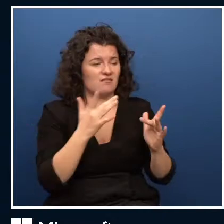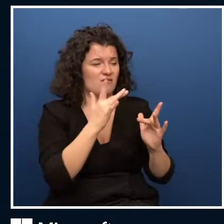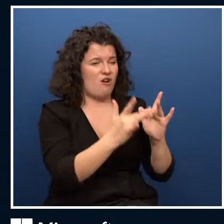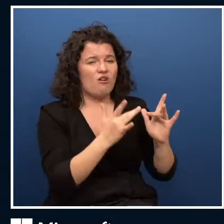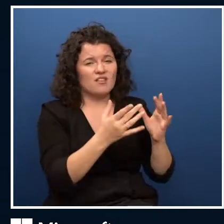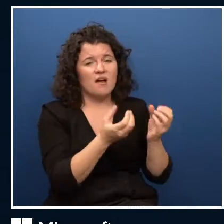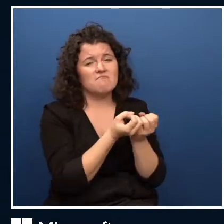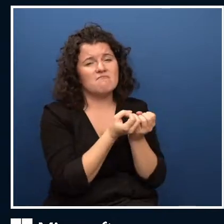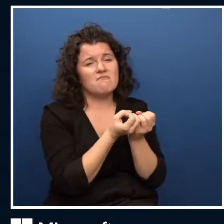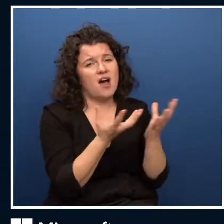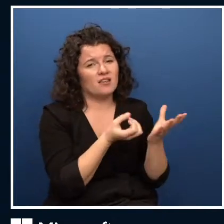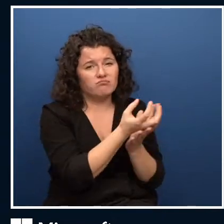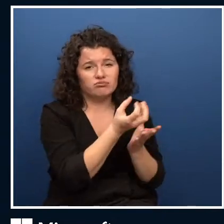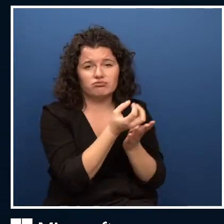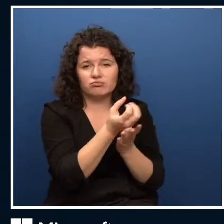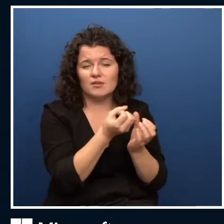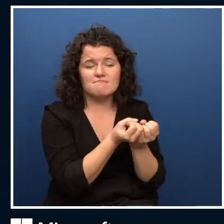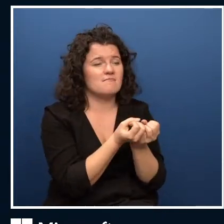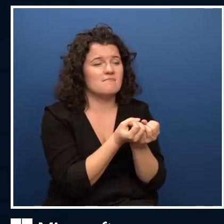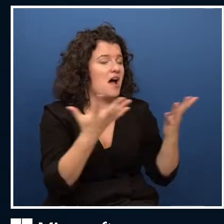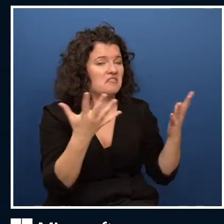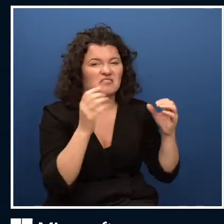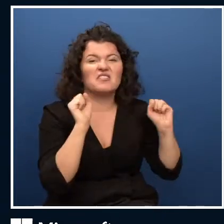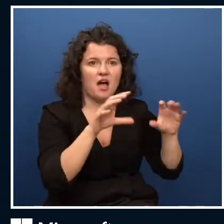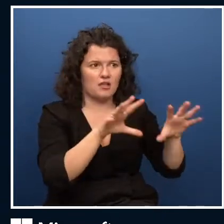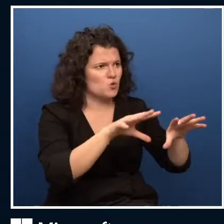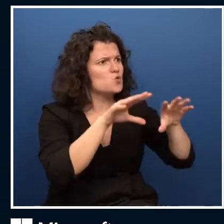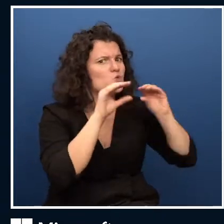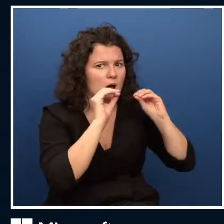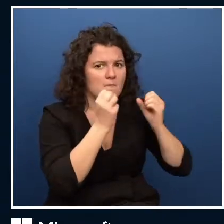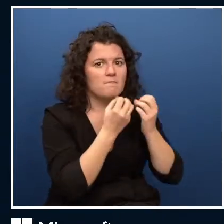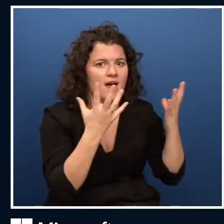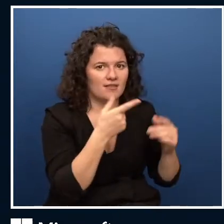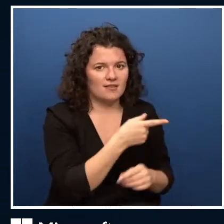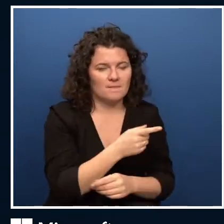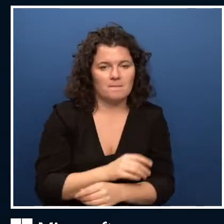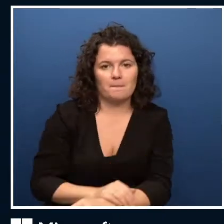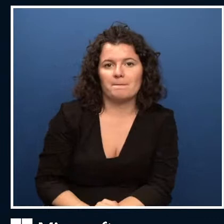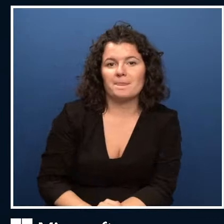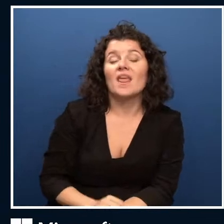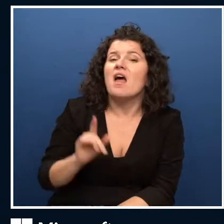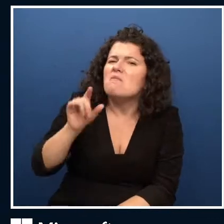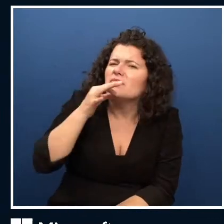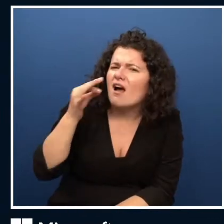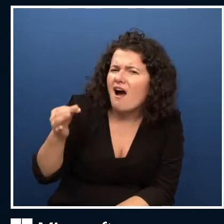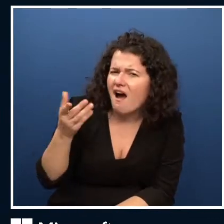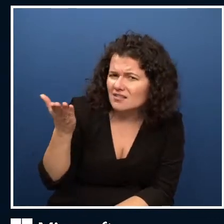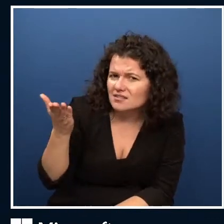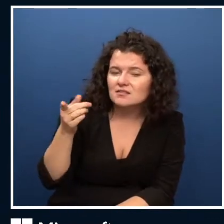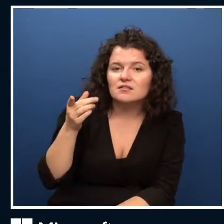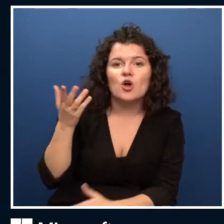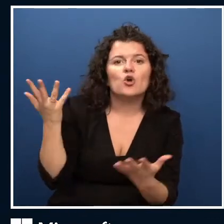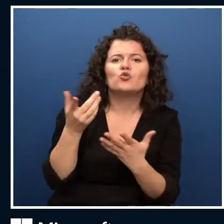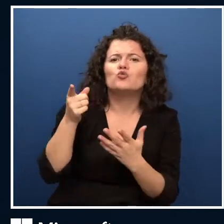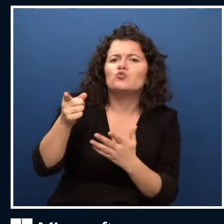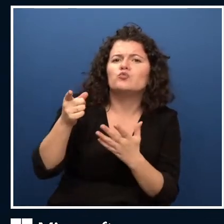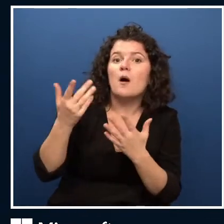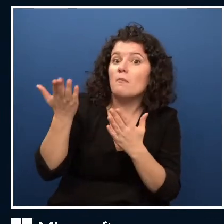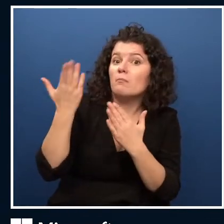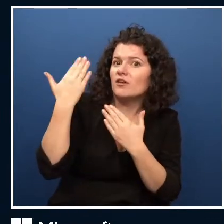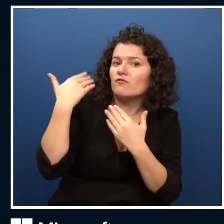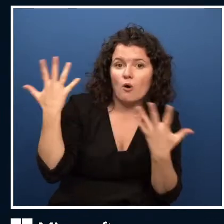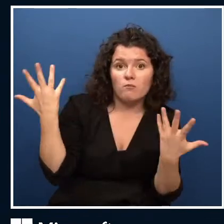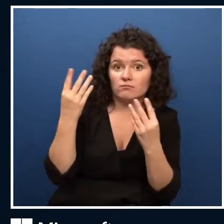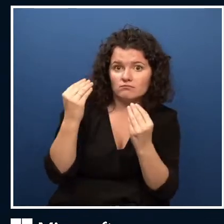great to hear that you use them. You, what do you mind me asking? What's your background? Because you've done a really